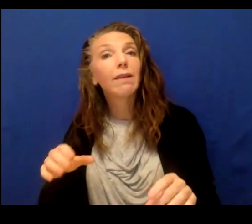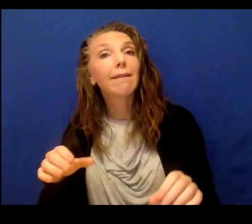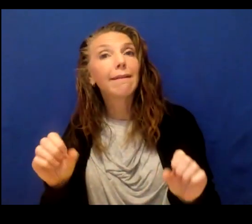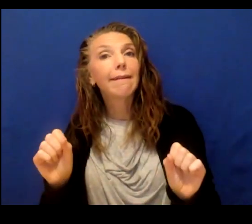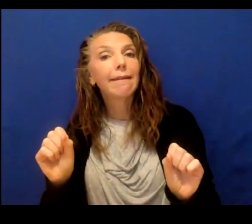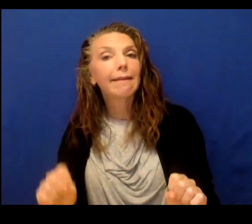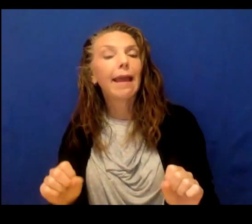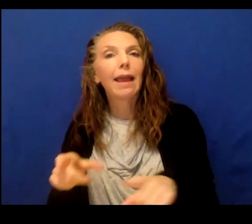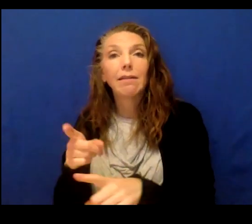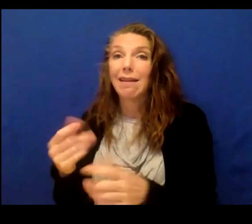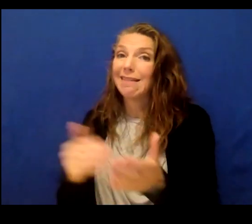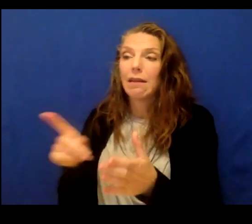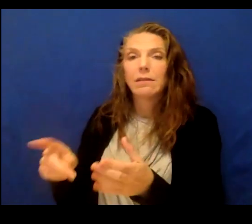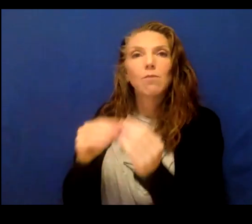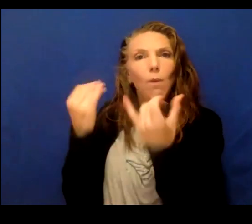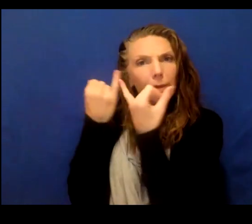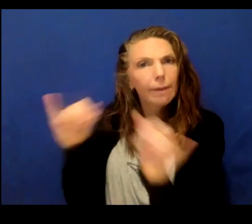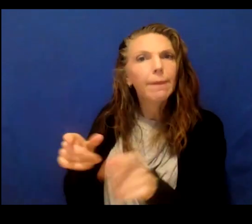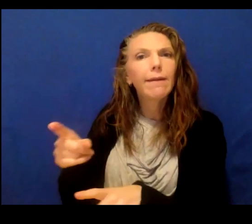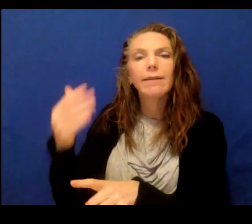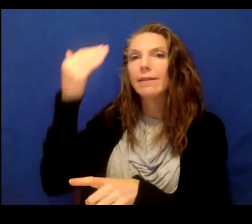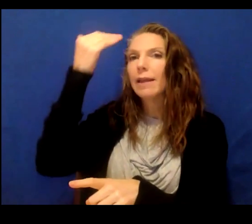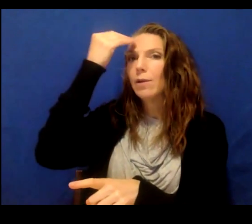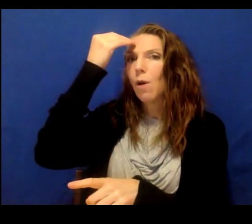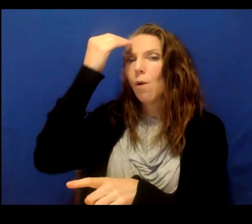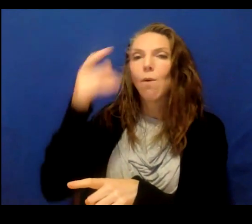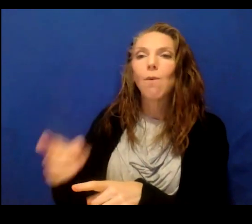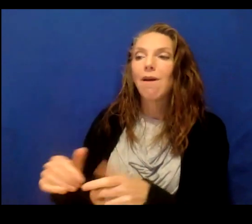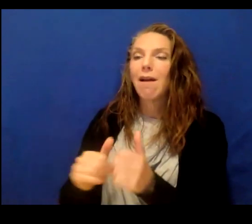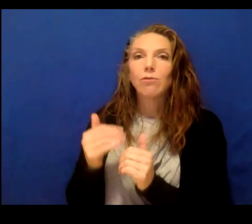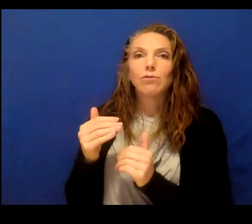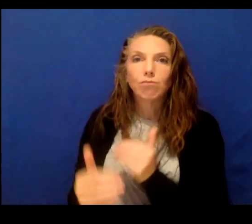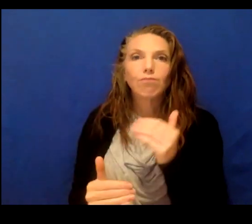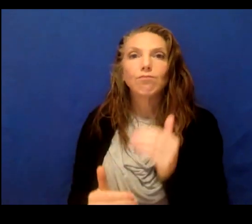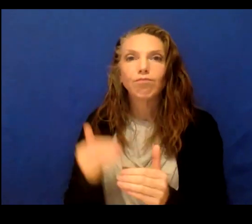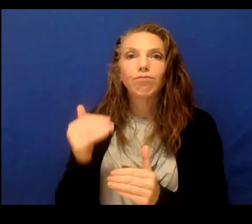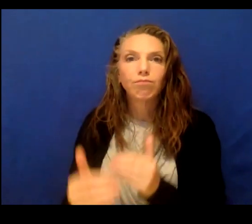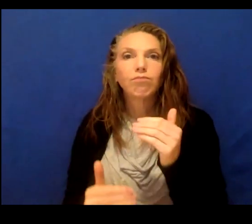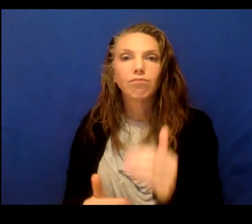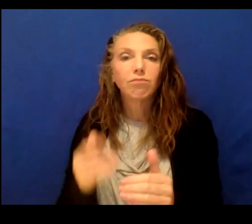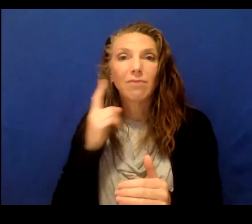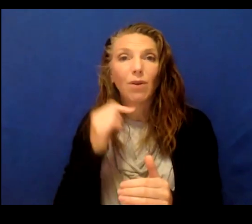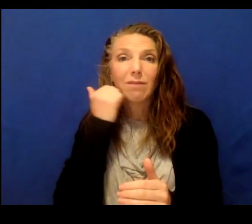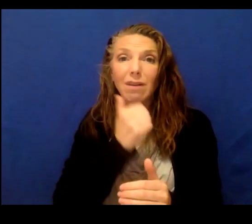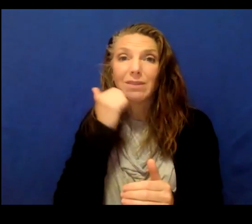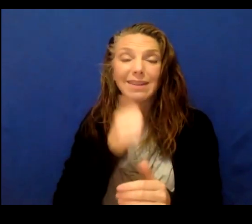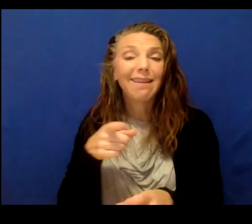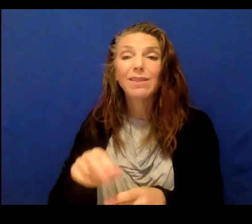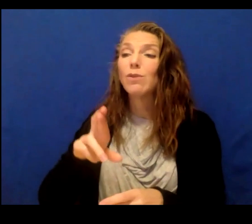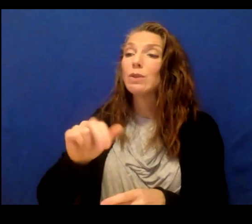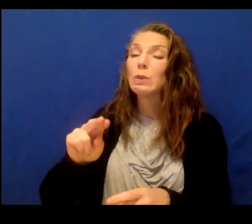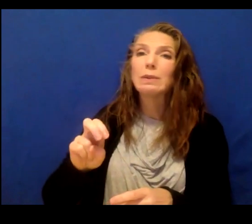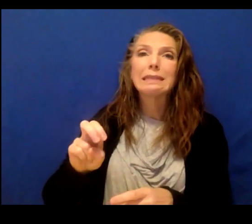more autonomously know how to progress through even the smaller